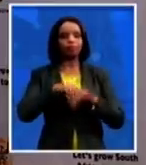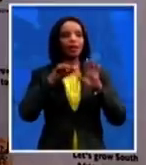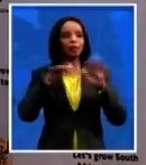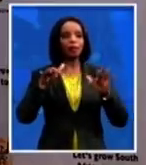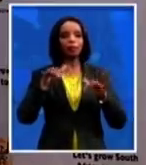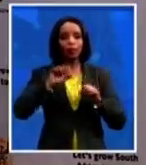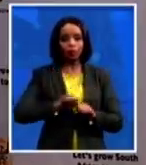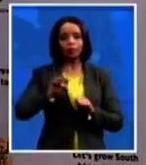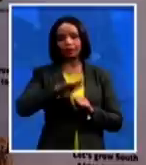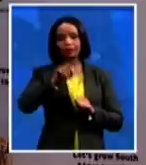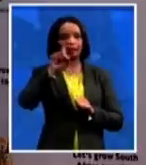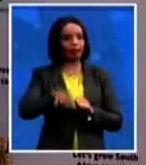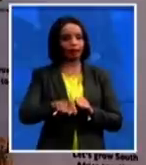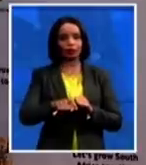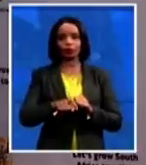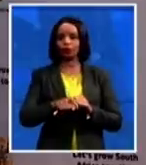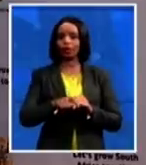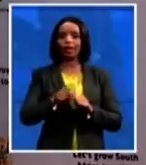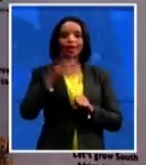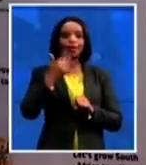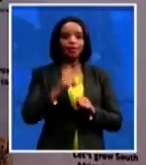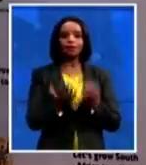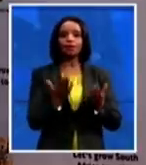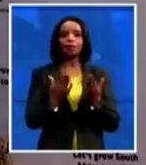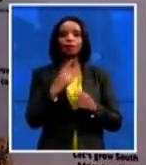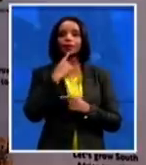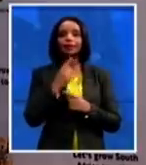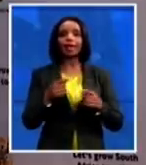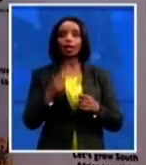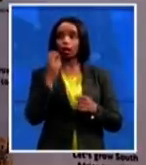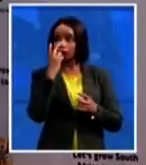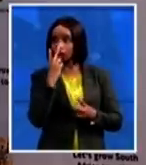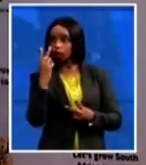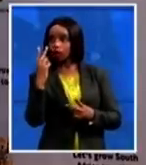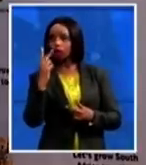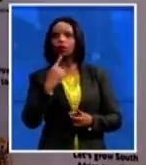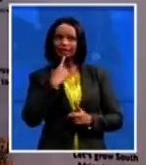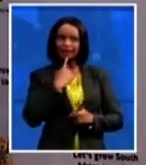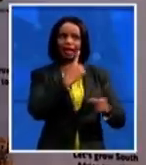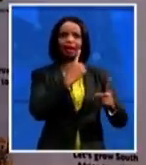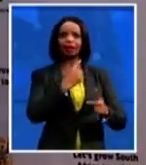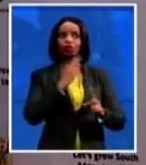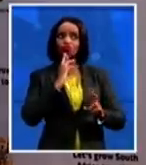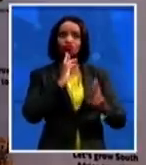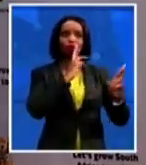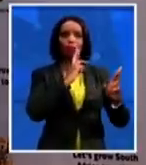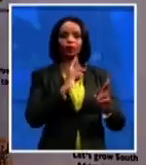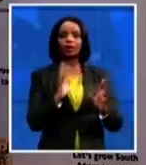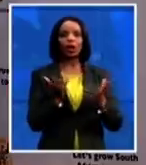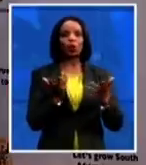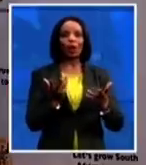say something, report corruption by dialing the National Anti-Corruption